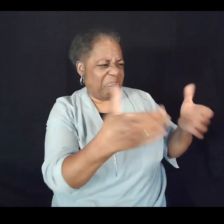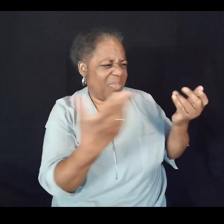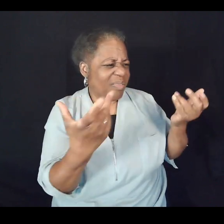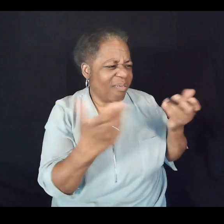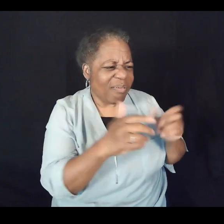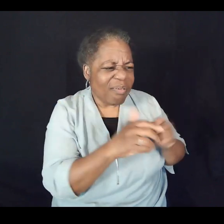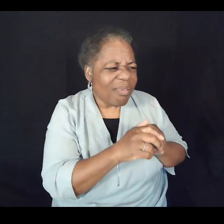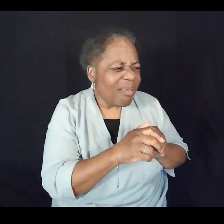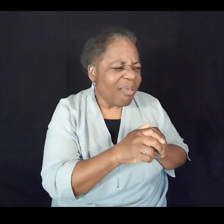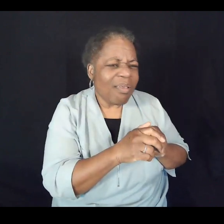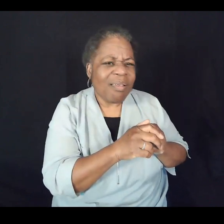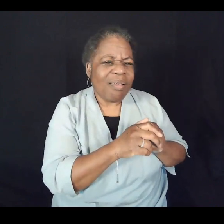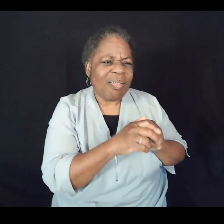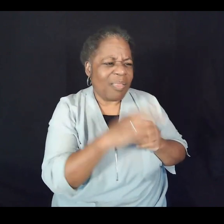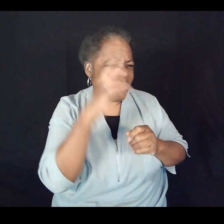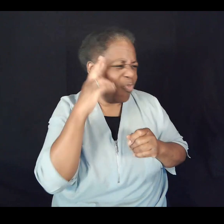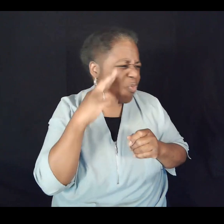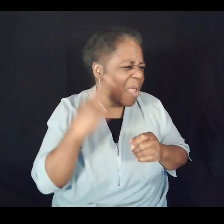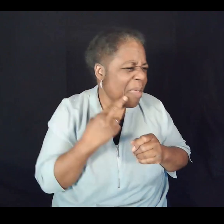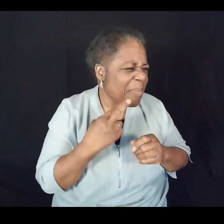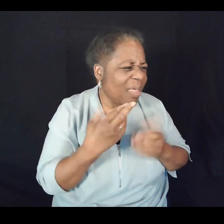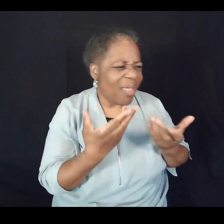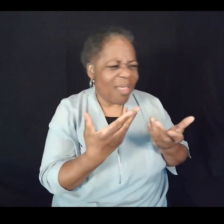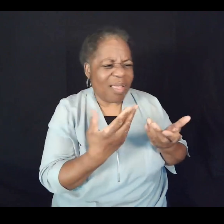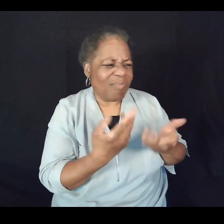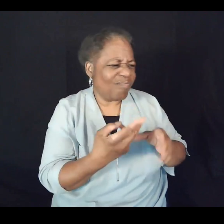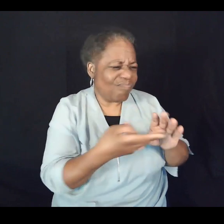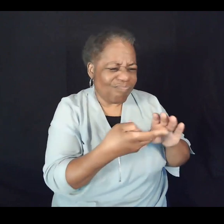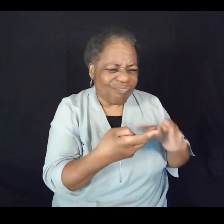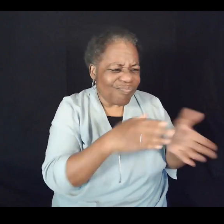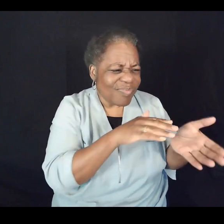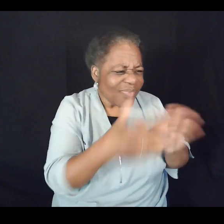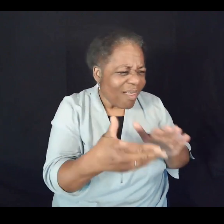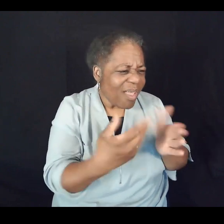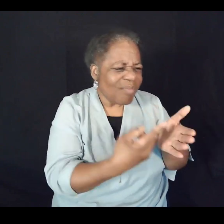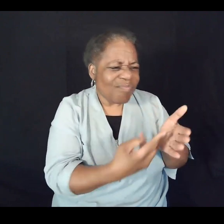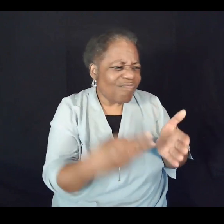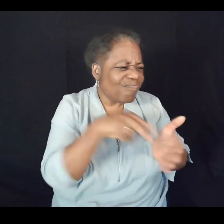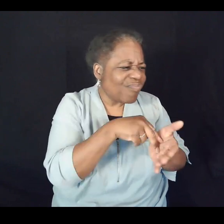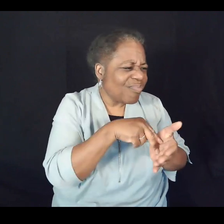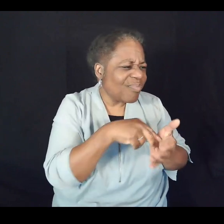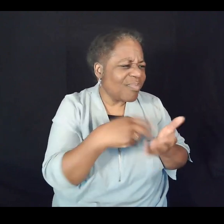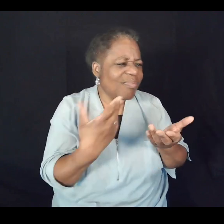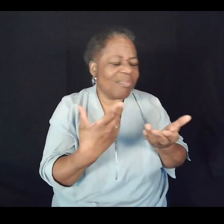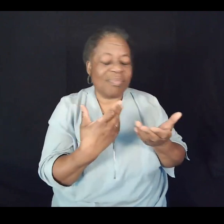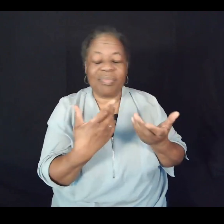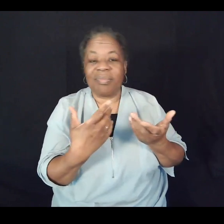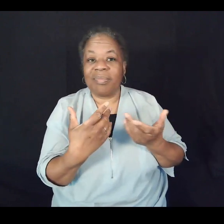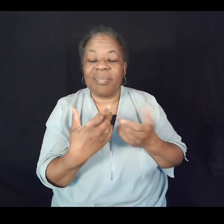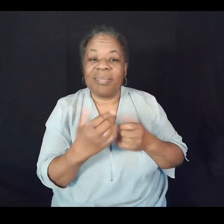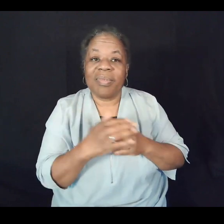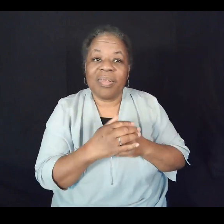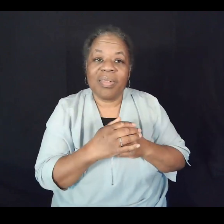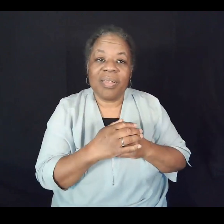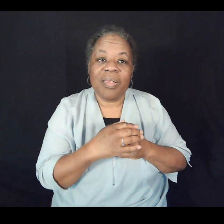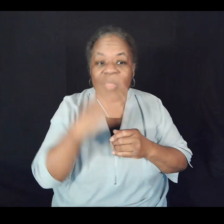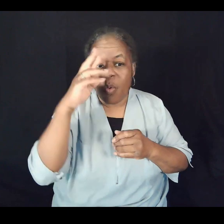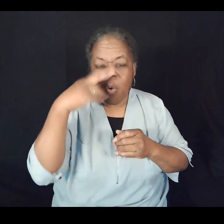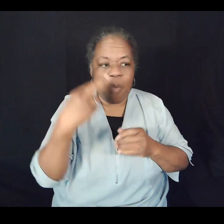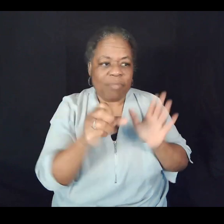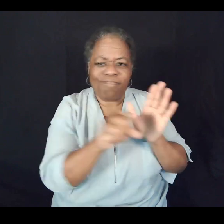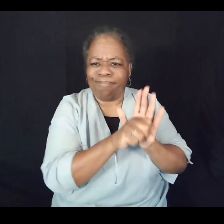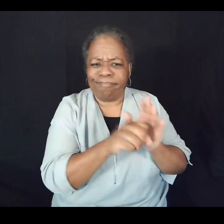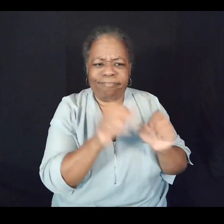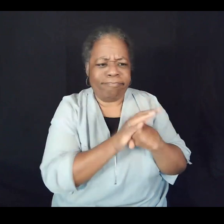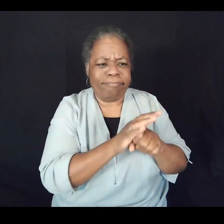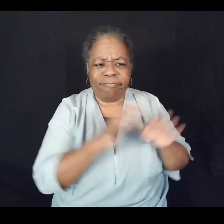of this controversial rabbi. And, you know, in their minds, that rabbi just went too far, and so they crucified him. But whatever. It